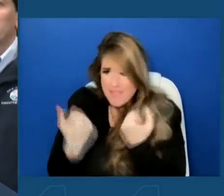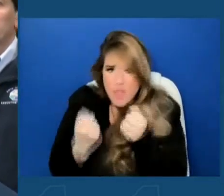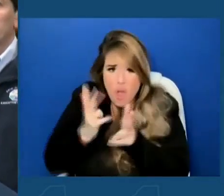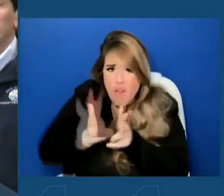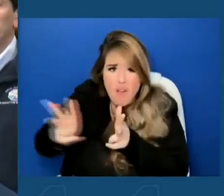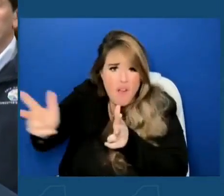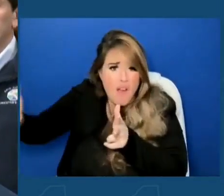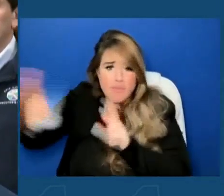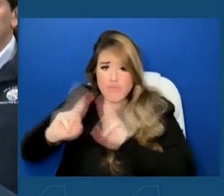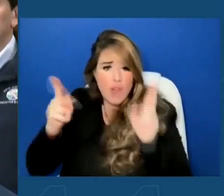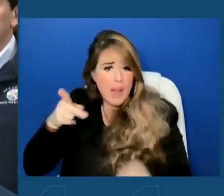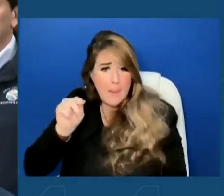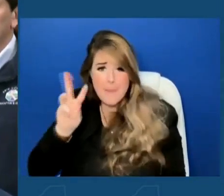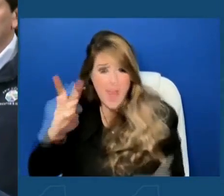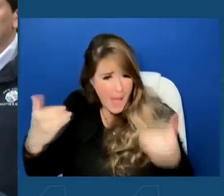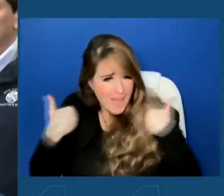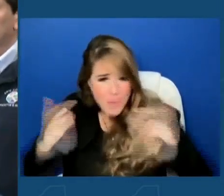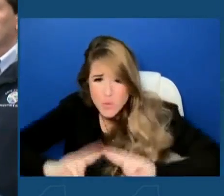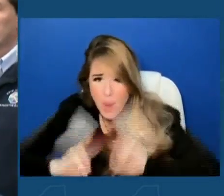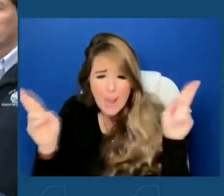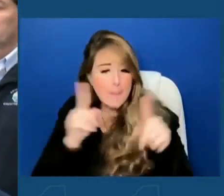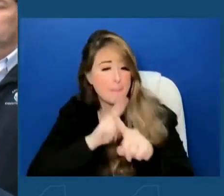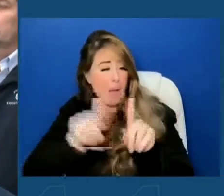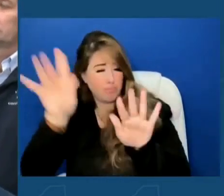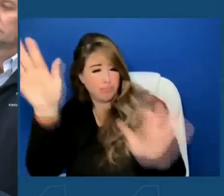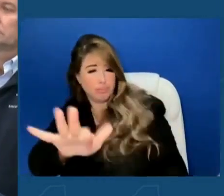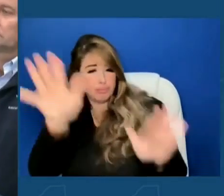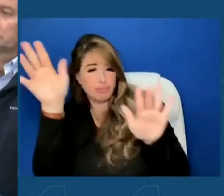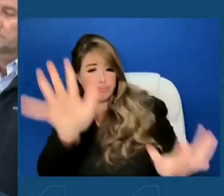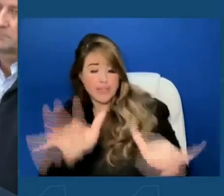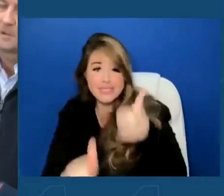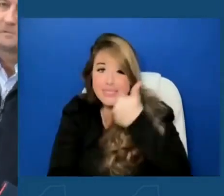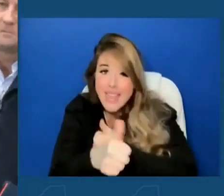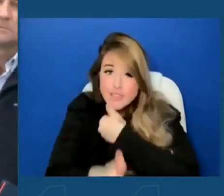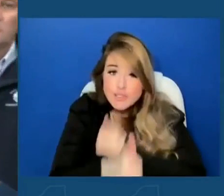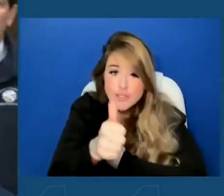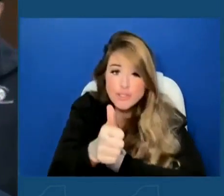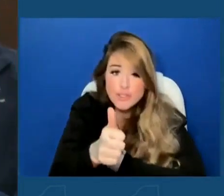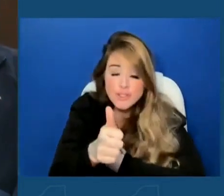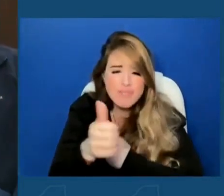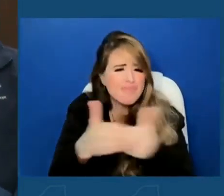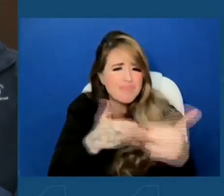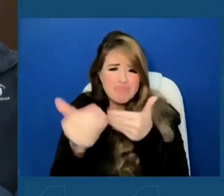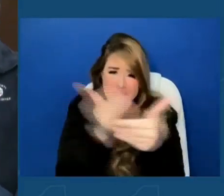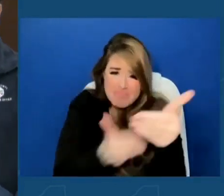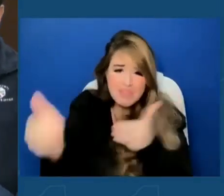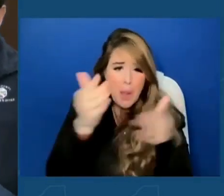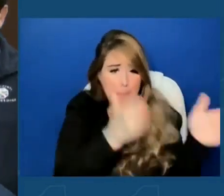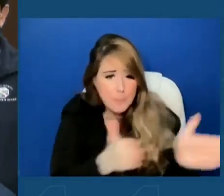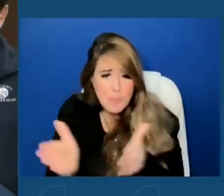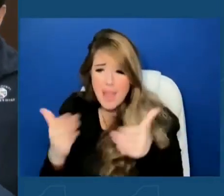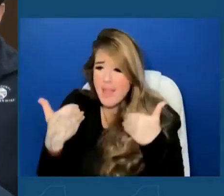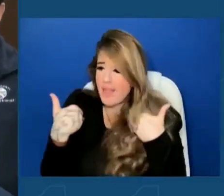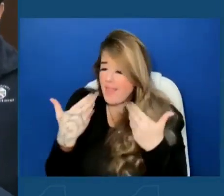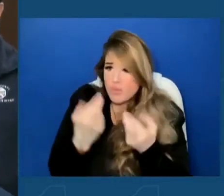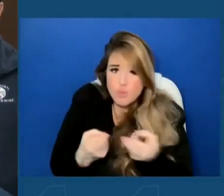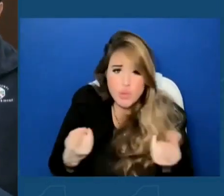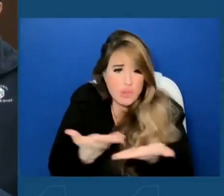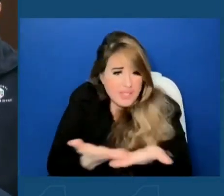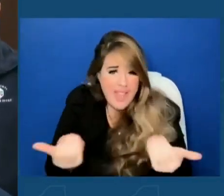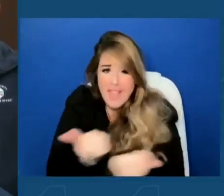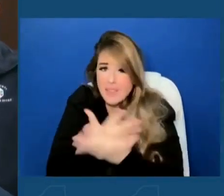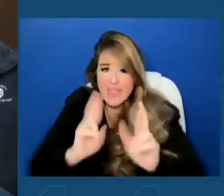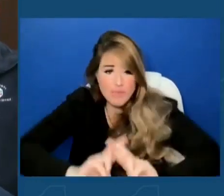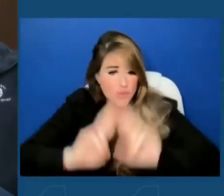and equipment. And that became one of the challenges that no preparation can help you overcome. But the second there's a break